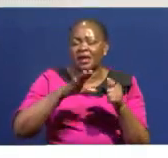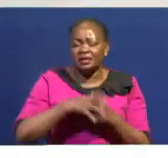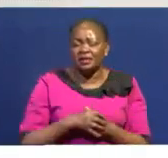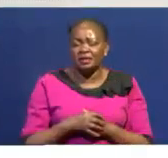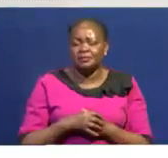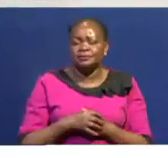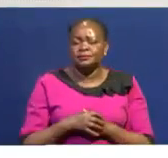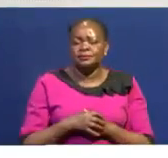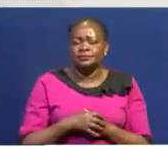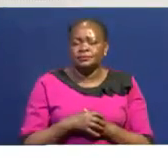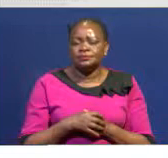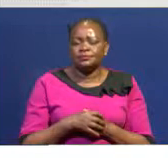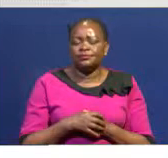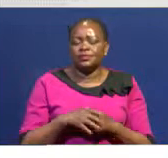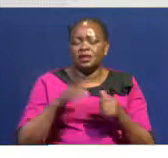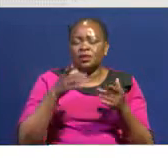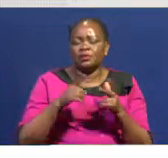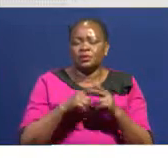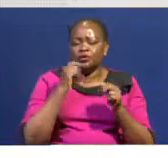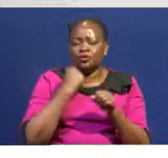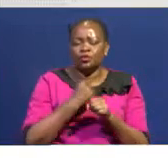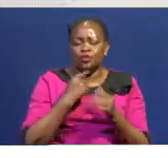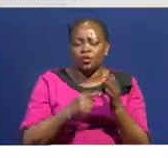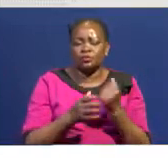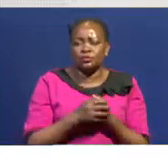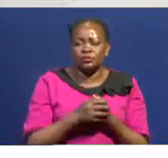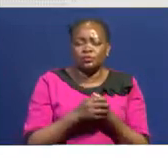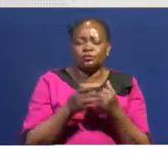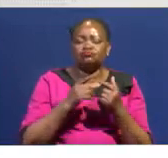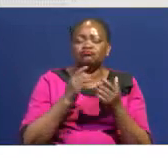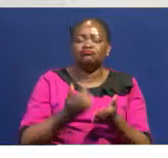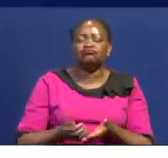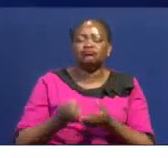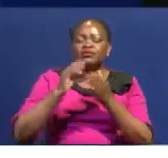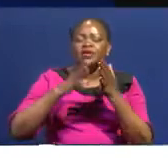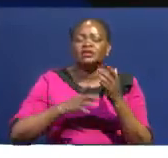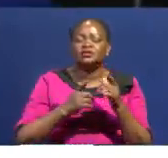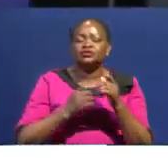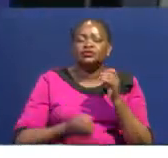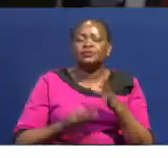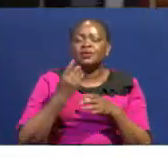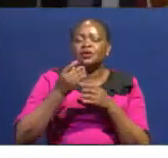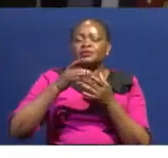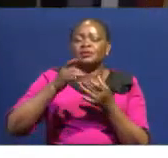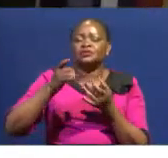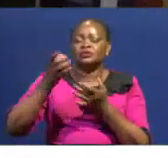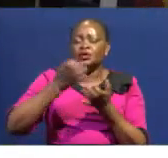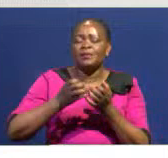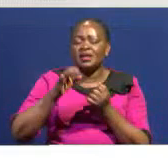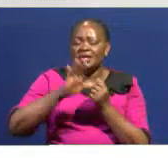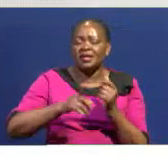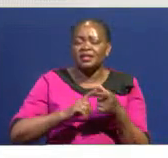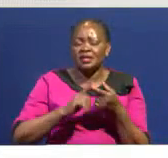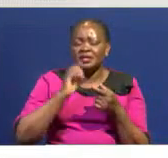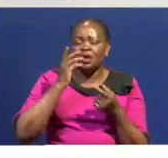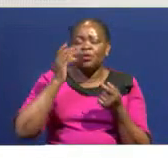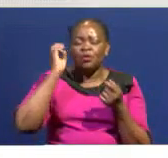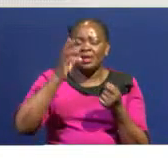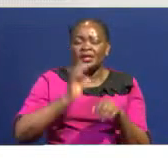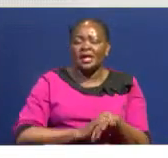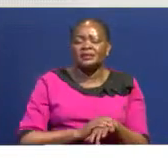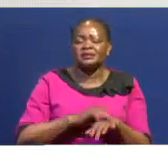What we are trying to do now is to pitch to Korean investors to set up in those special economic zones. So there they will